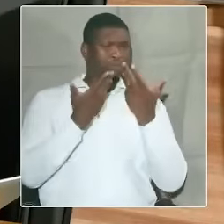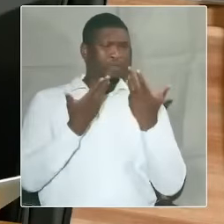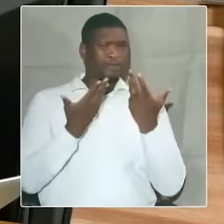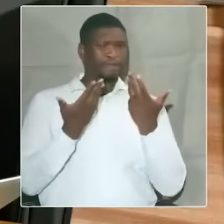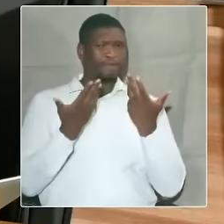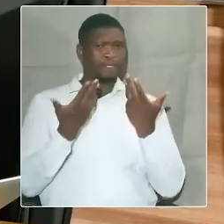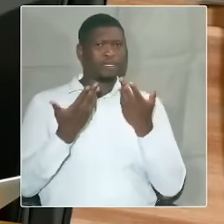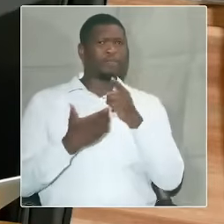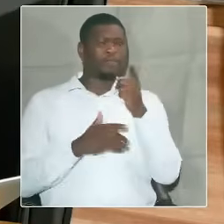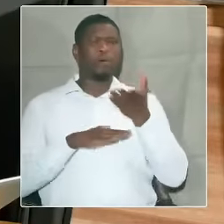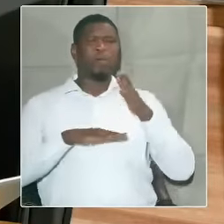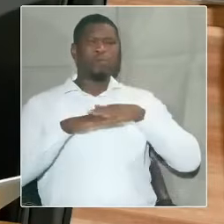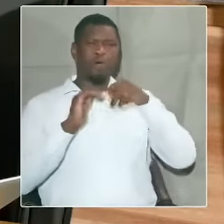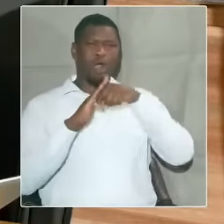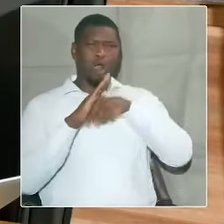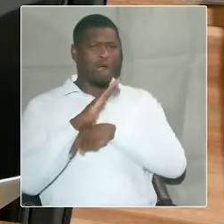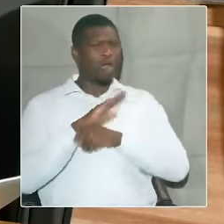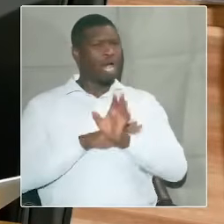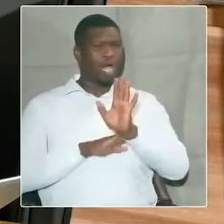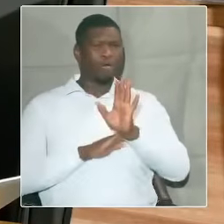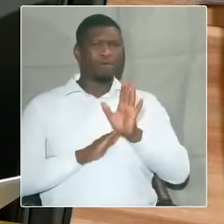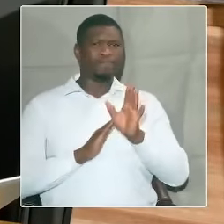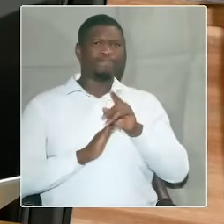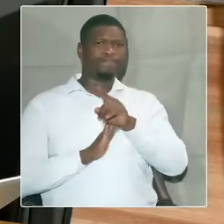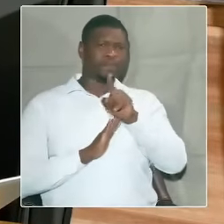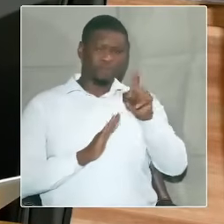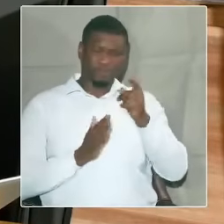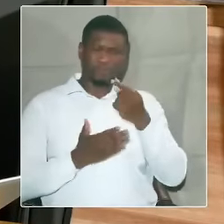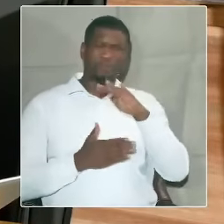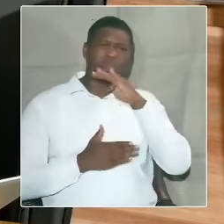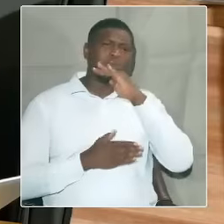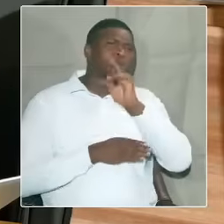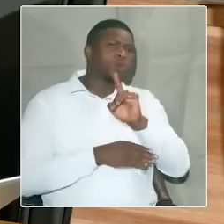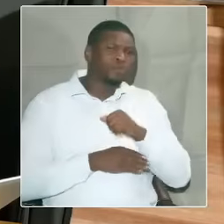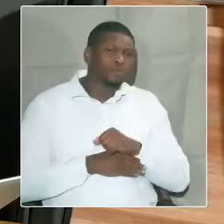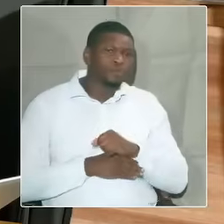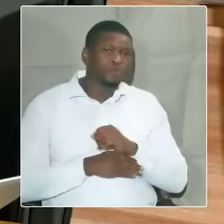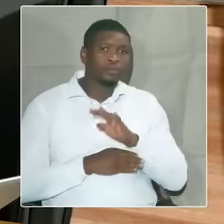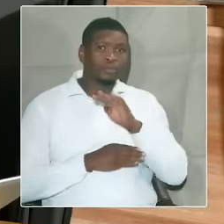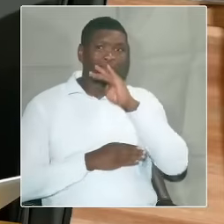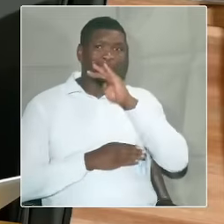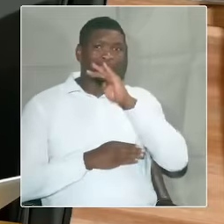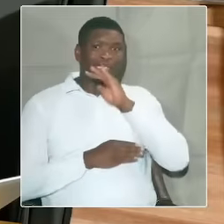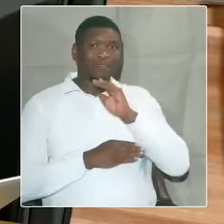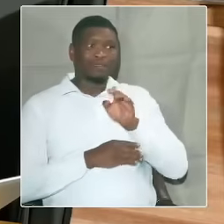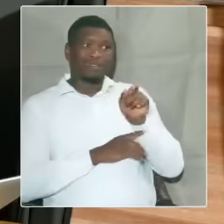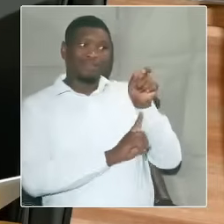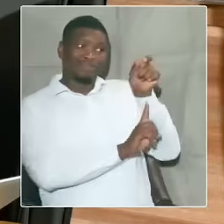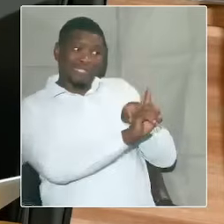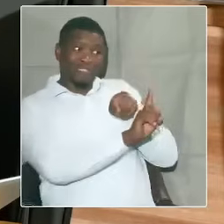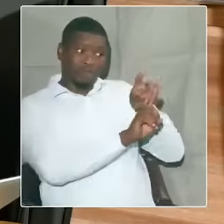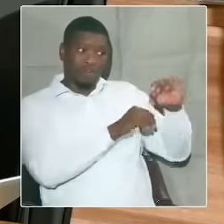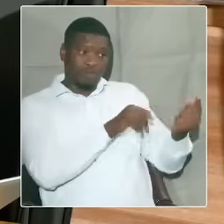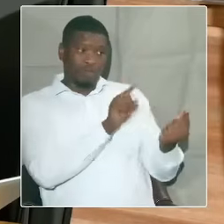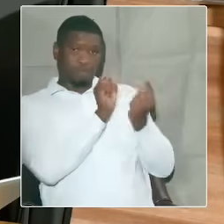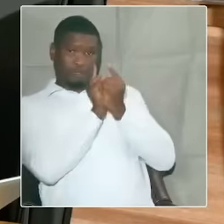just ask you to just clarify there, without necessarily giving the details? Are you saying that